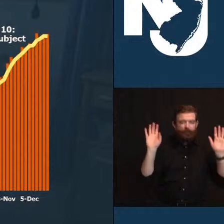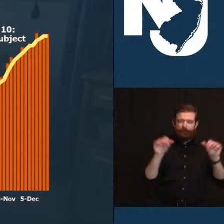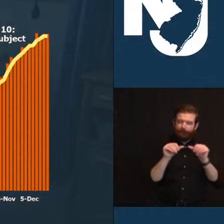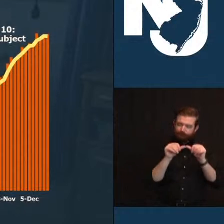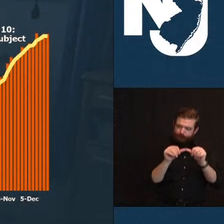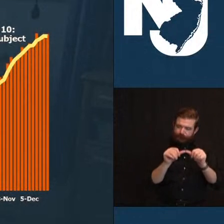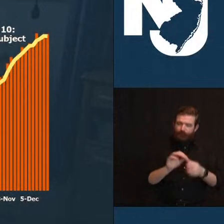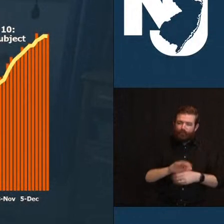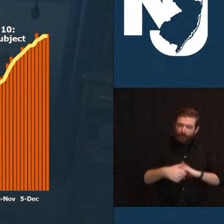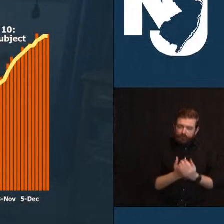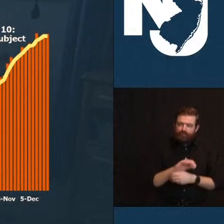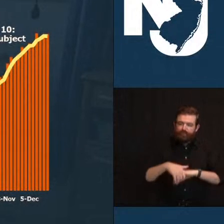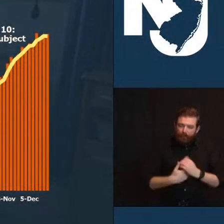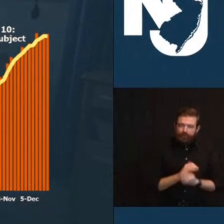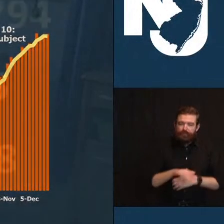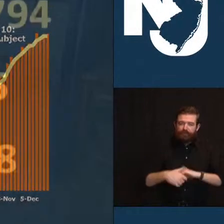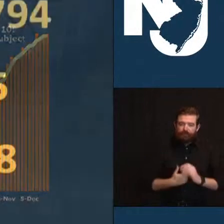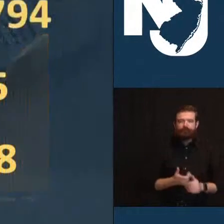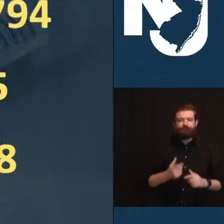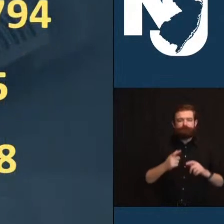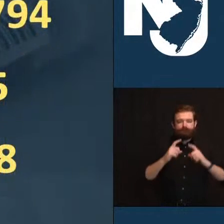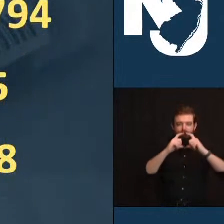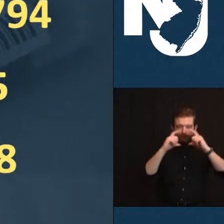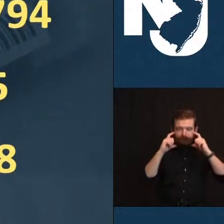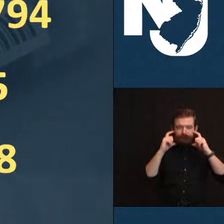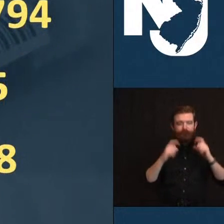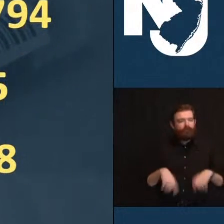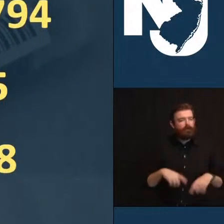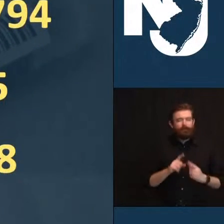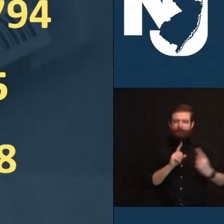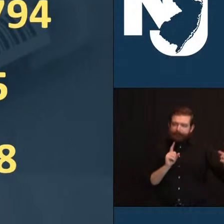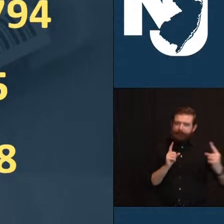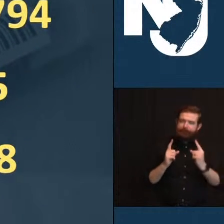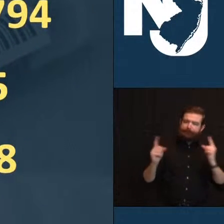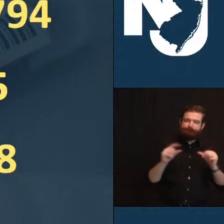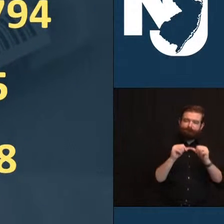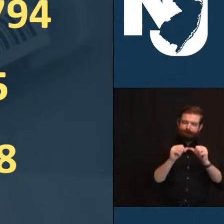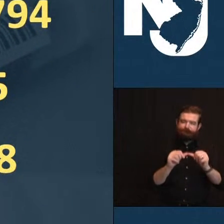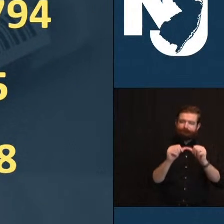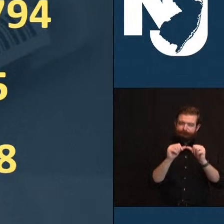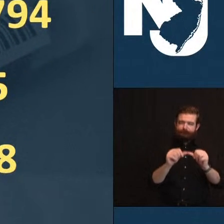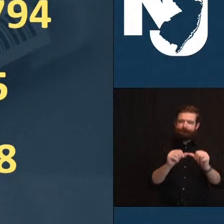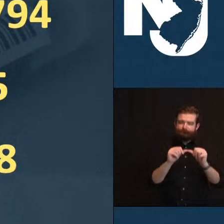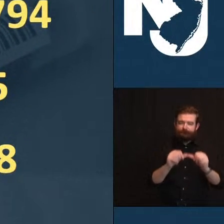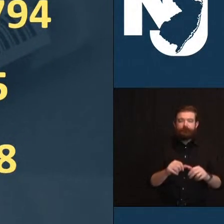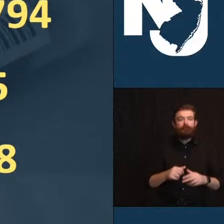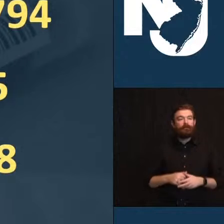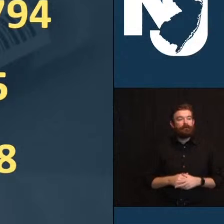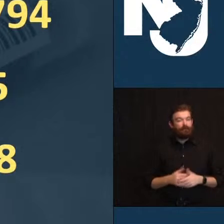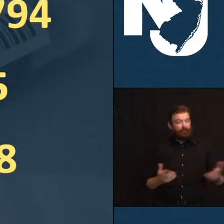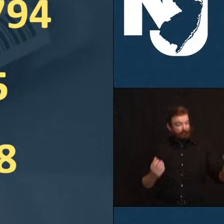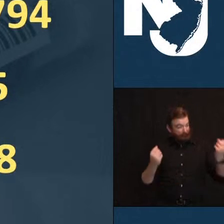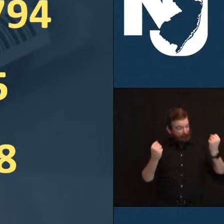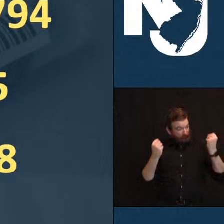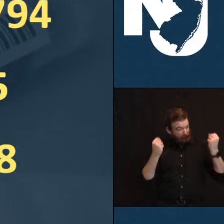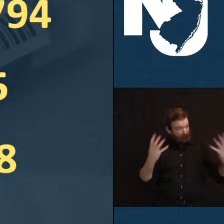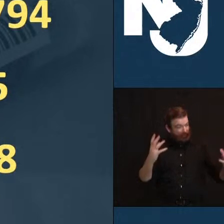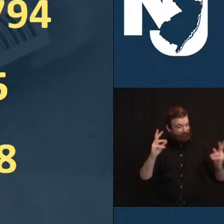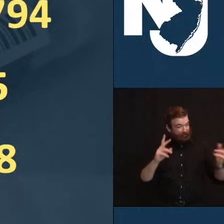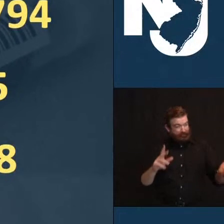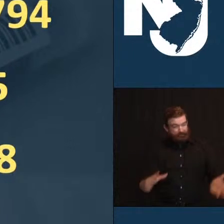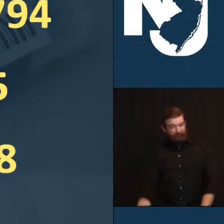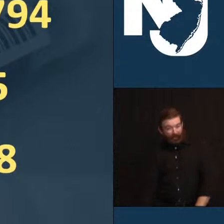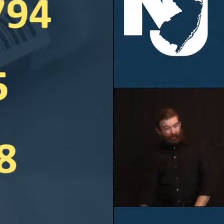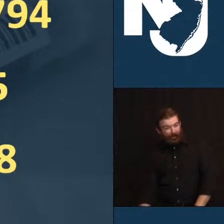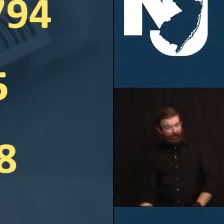seconds. We can't give up because, frankly, we're losing too many lives. Today, with the heaviest of hearts, we're announcing another